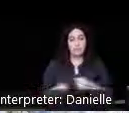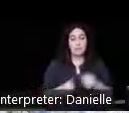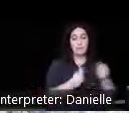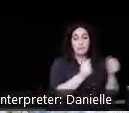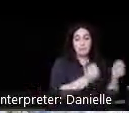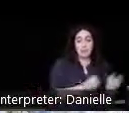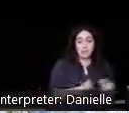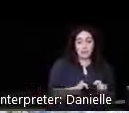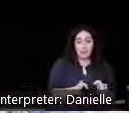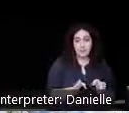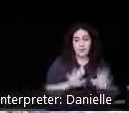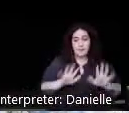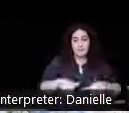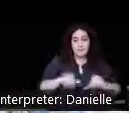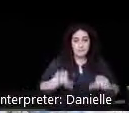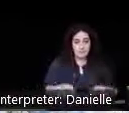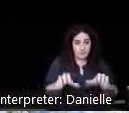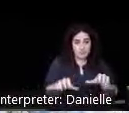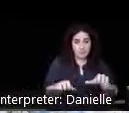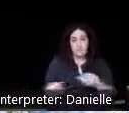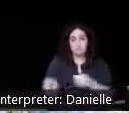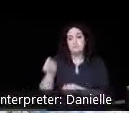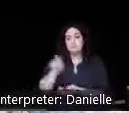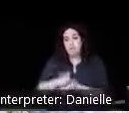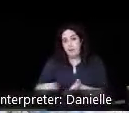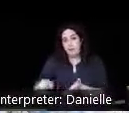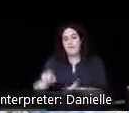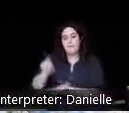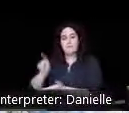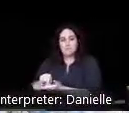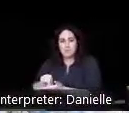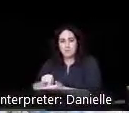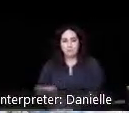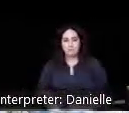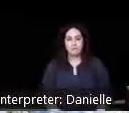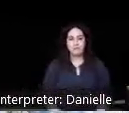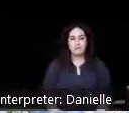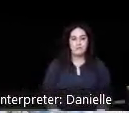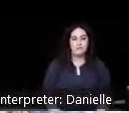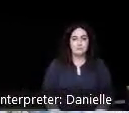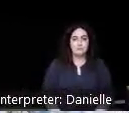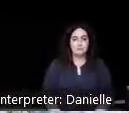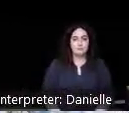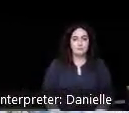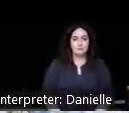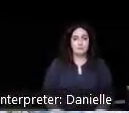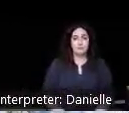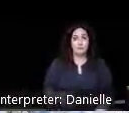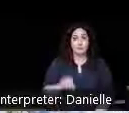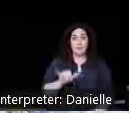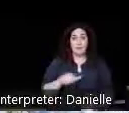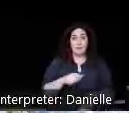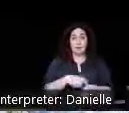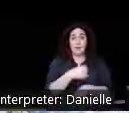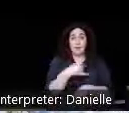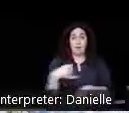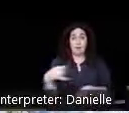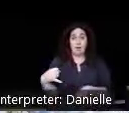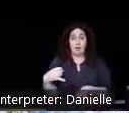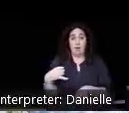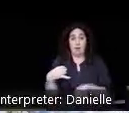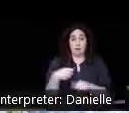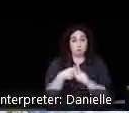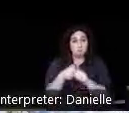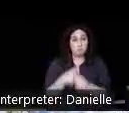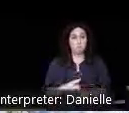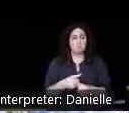conducting, writing, and publishing. The timeline's not to really be taken as definitive since there's always going